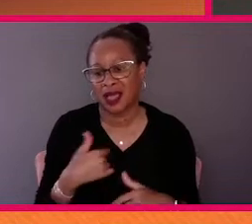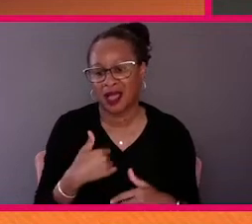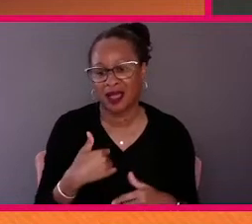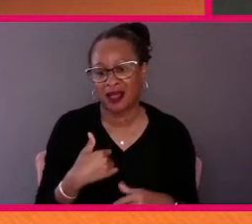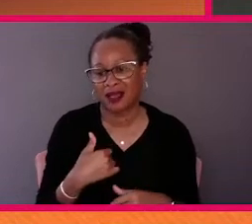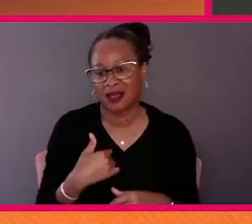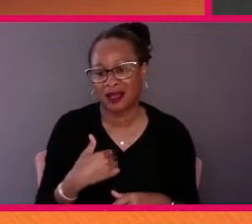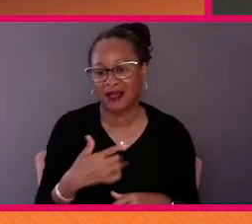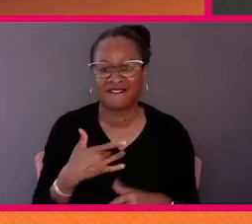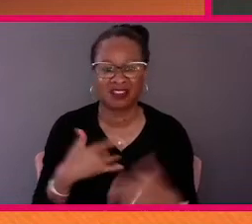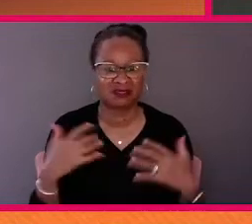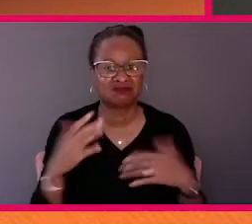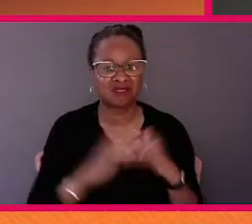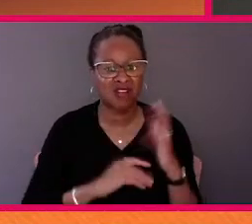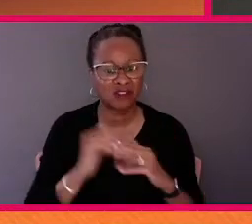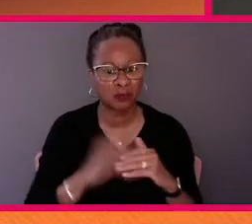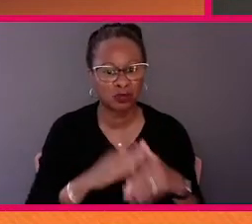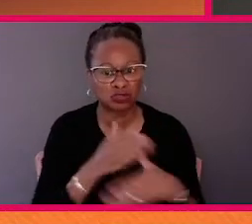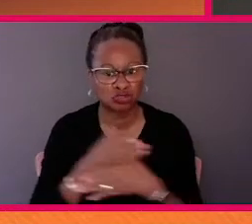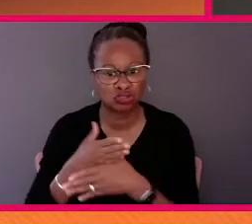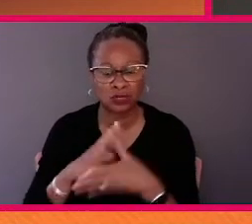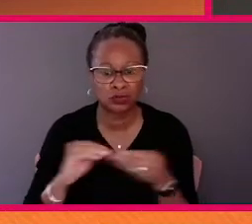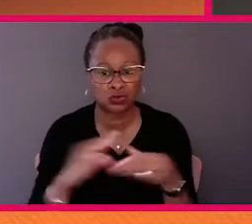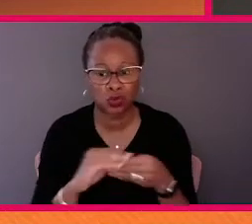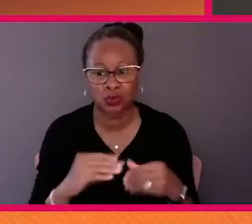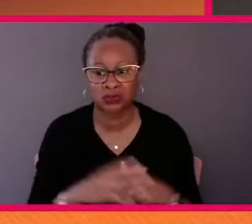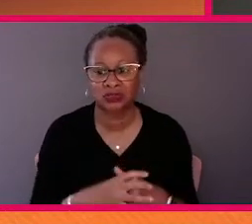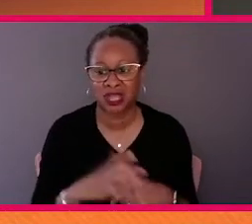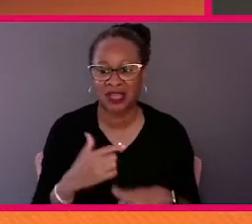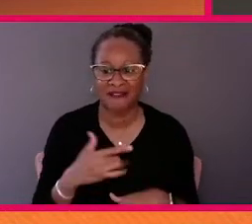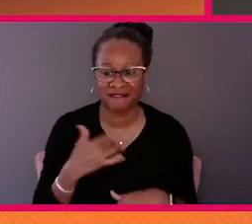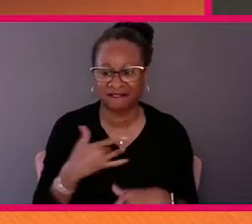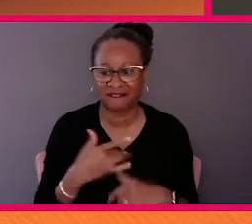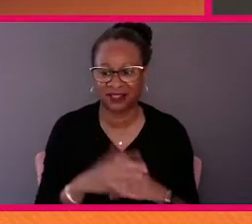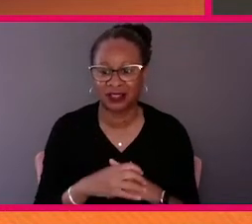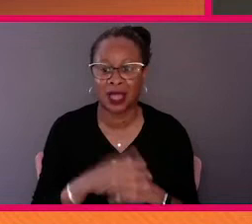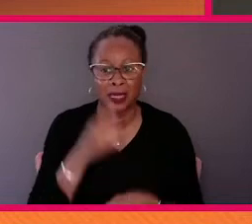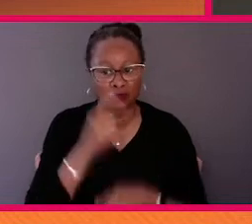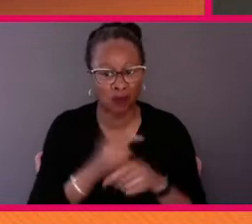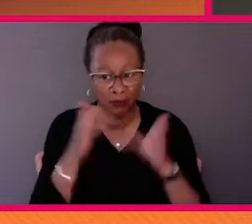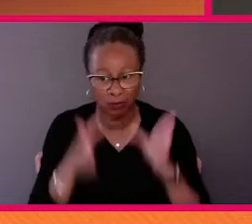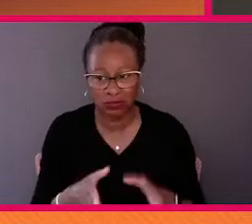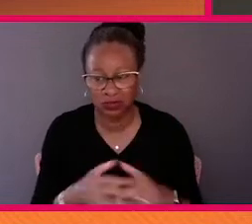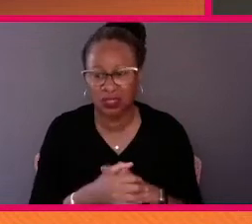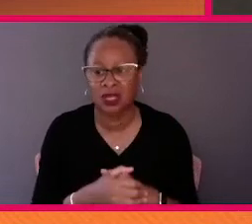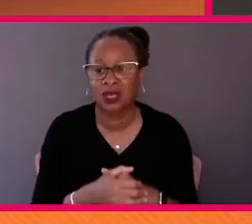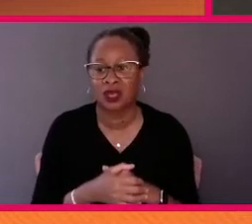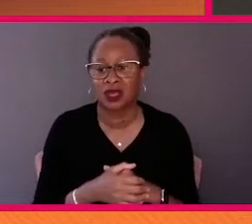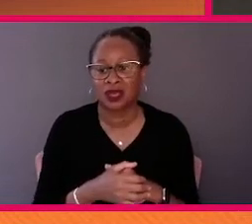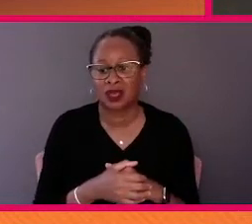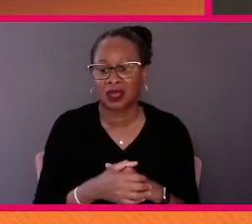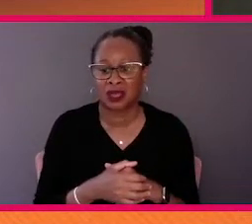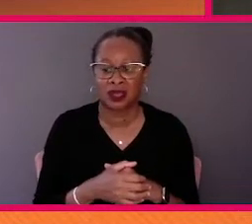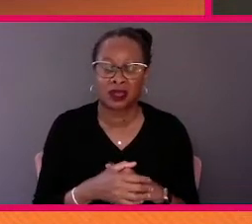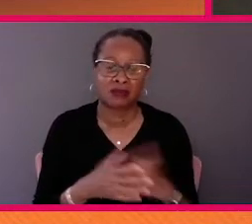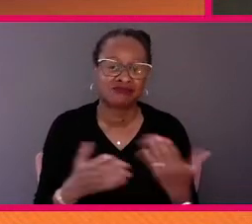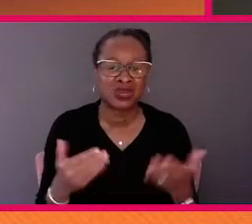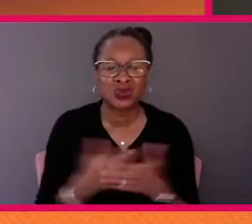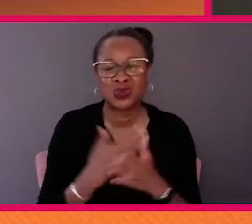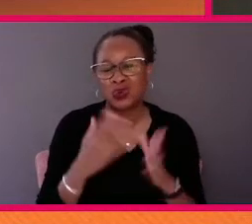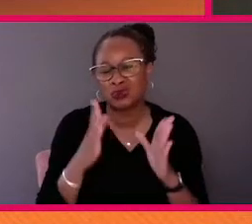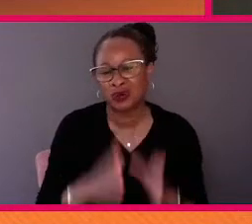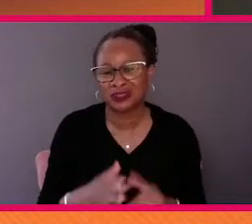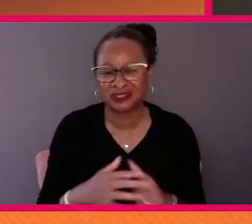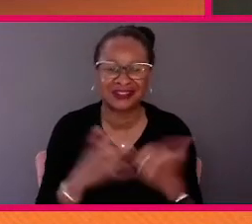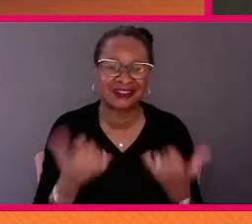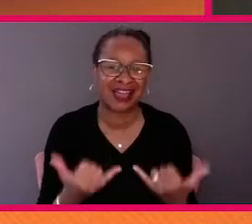I feel comfortable telling stories that I feel I'm the right person, other than, oh, you're just a newcomer and now you want to